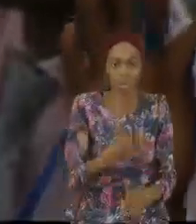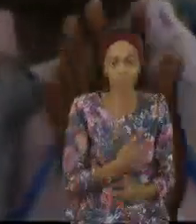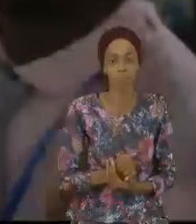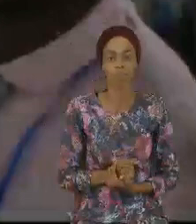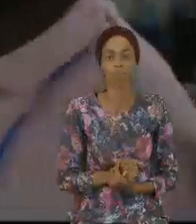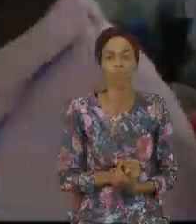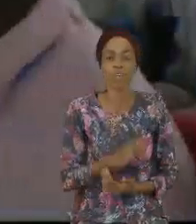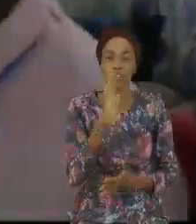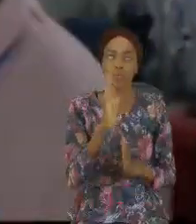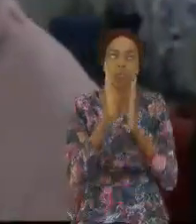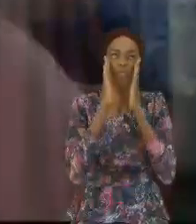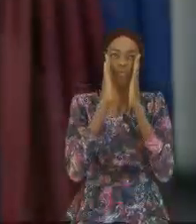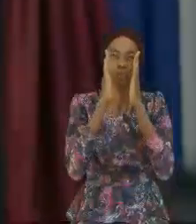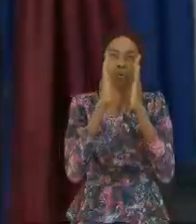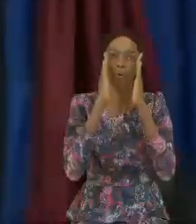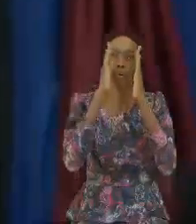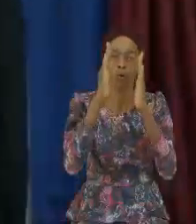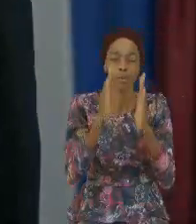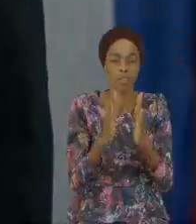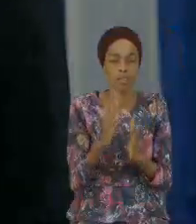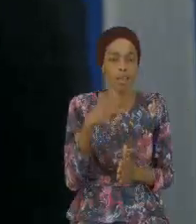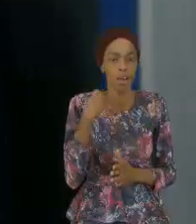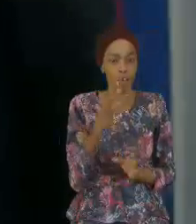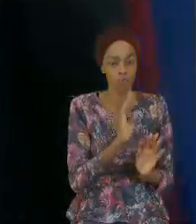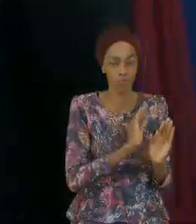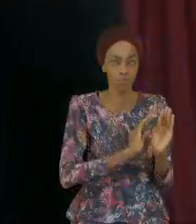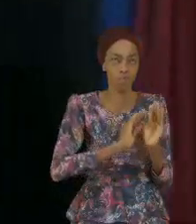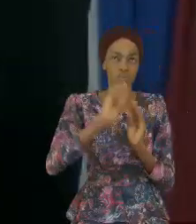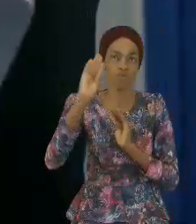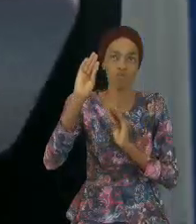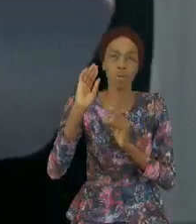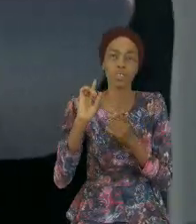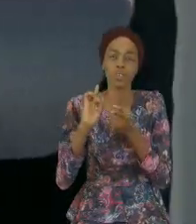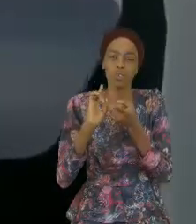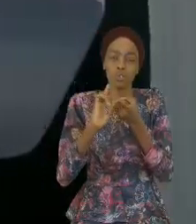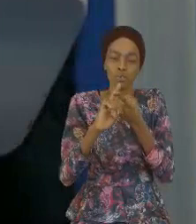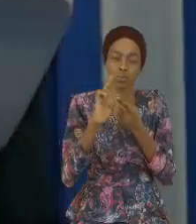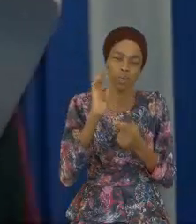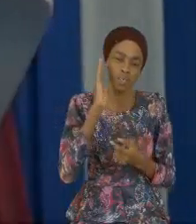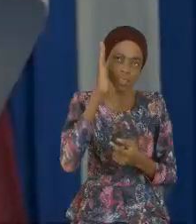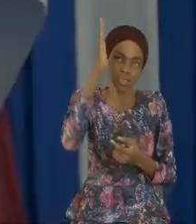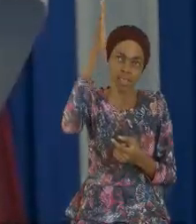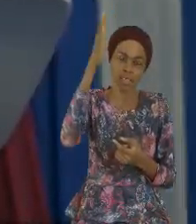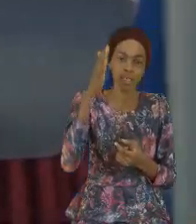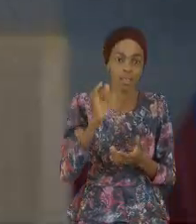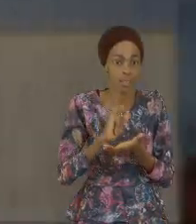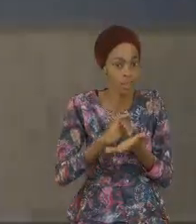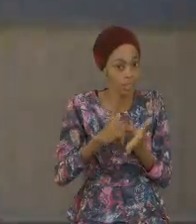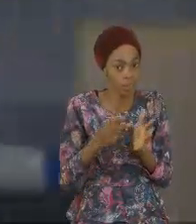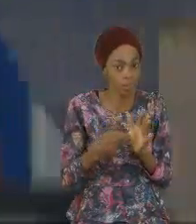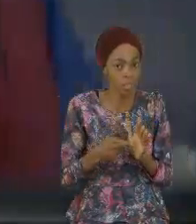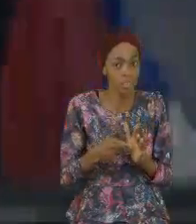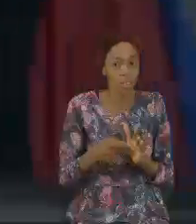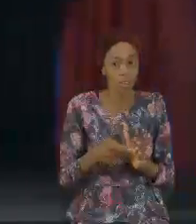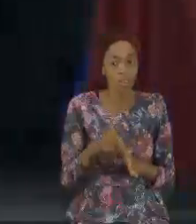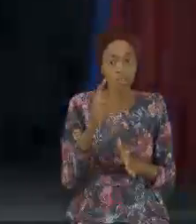Amen. The focus of movement towards destiny. That means you are never